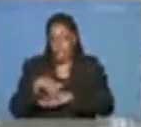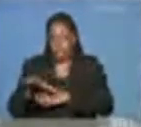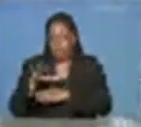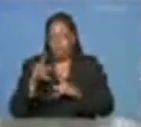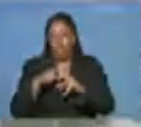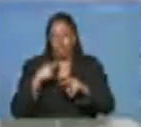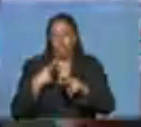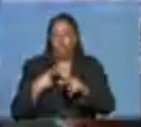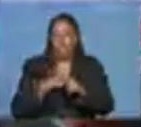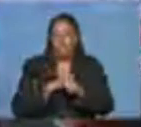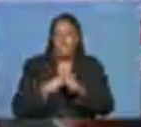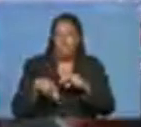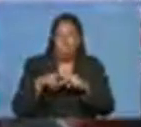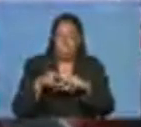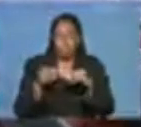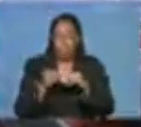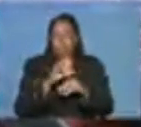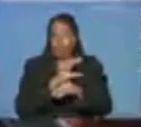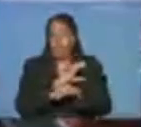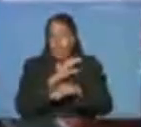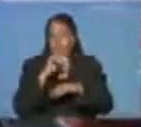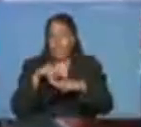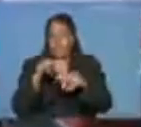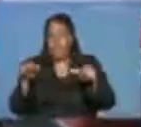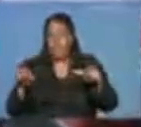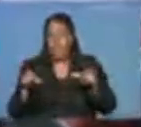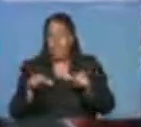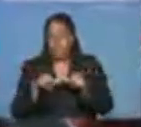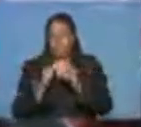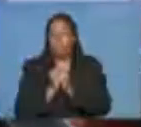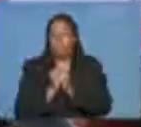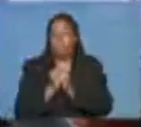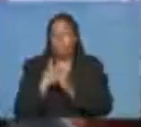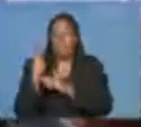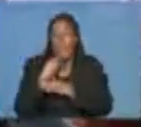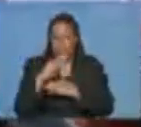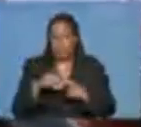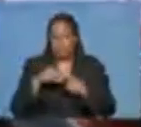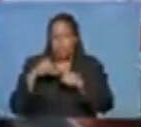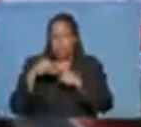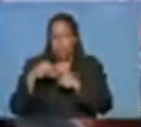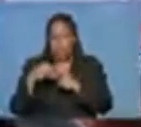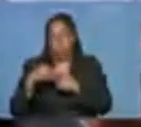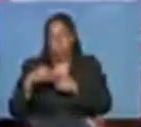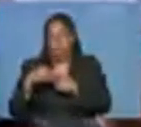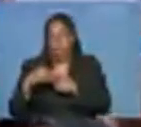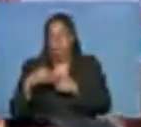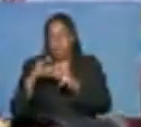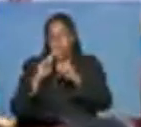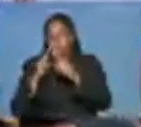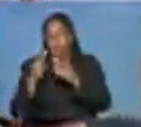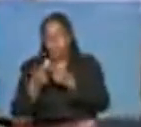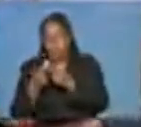safety for all residents. We were able to put out selective special patrols within the southeastern, especially the Nassau Village area, what seemed